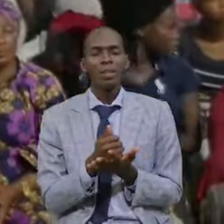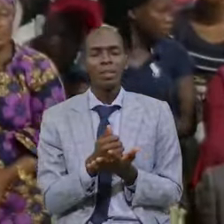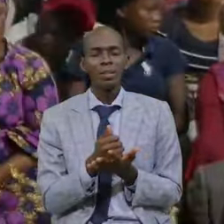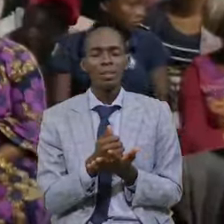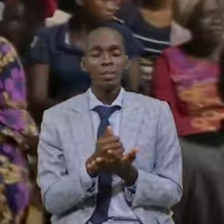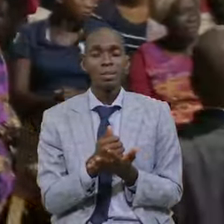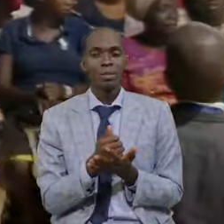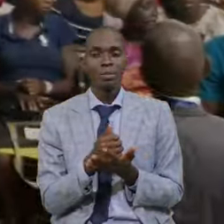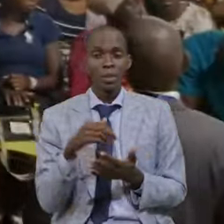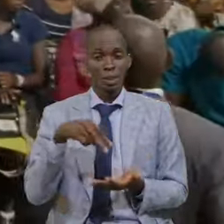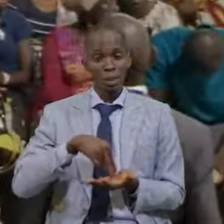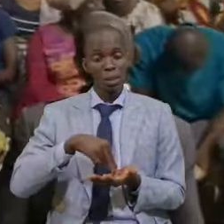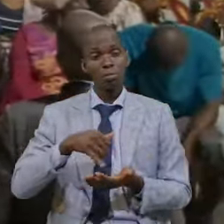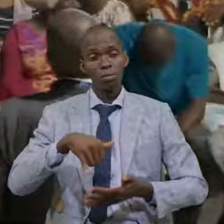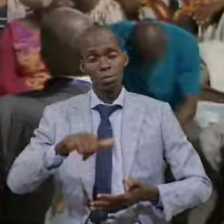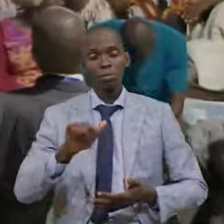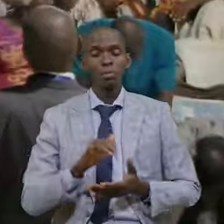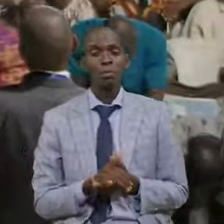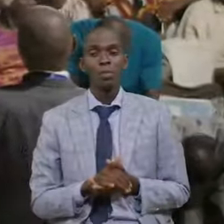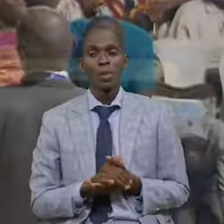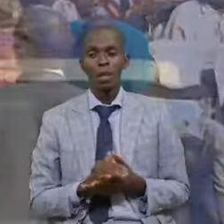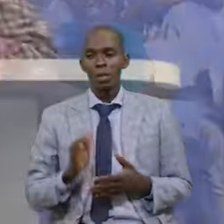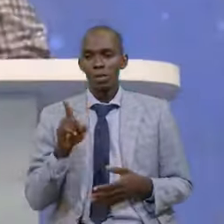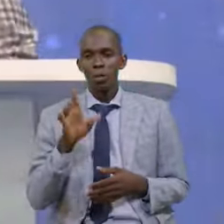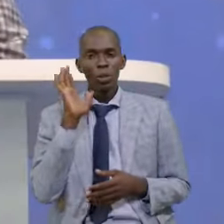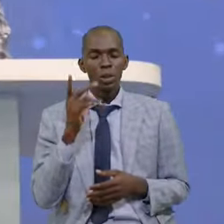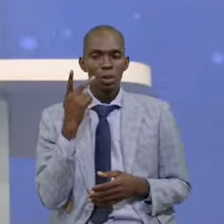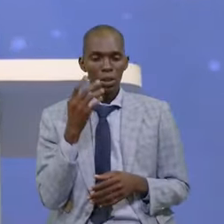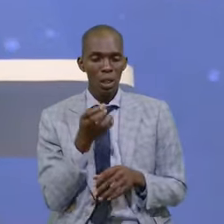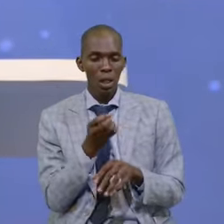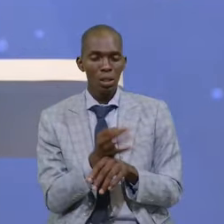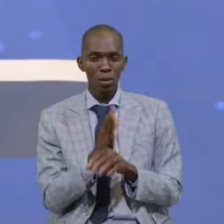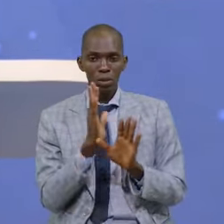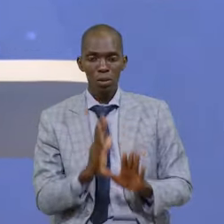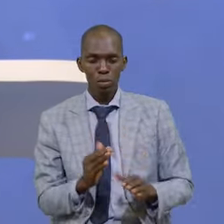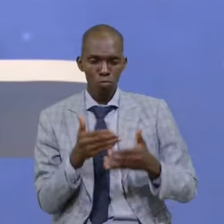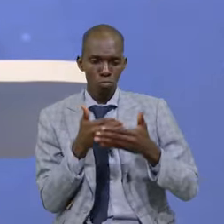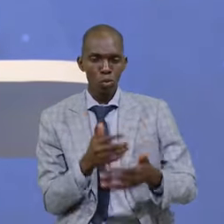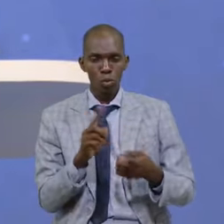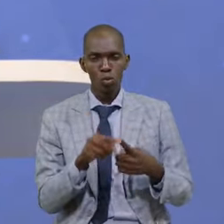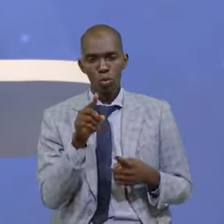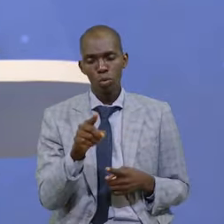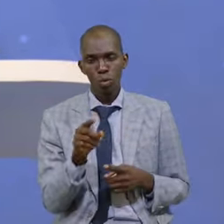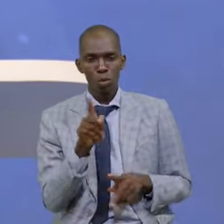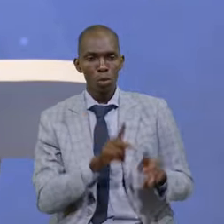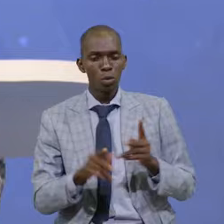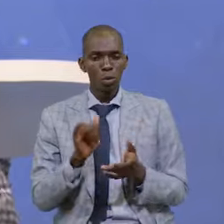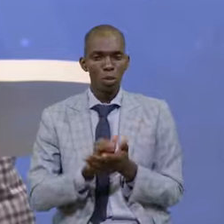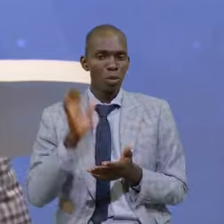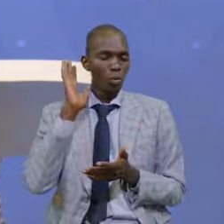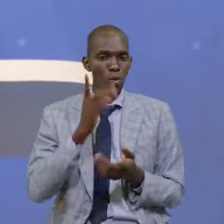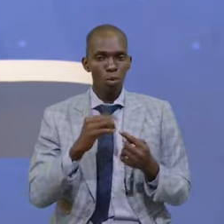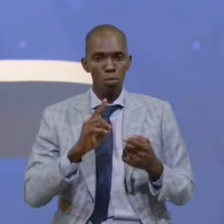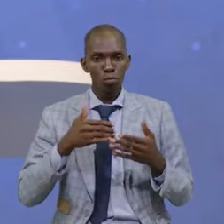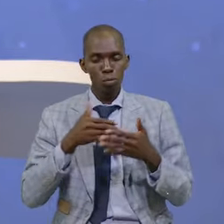Keep on standing. Our counselors are there, and they'll take all those details from you. Tonight, a